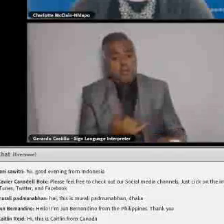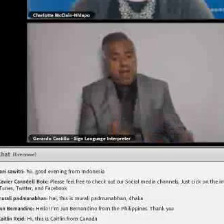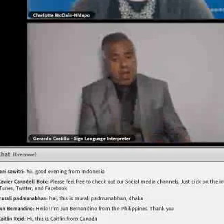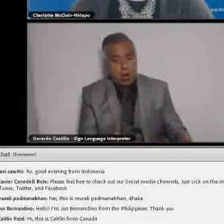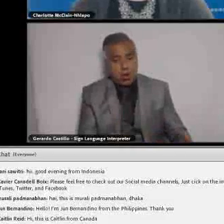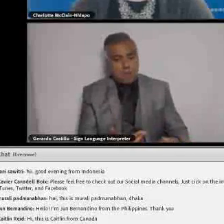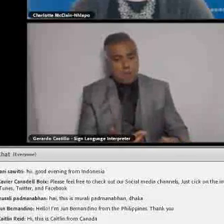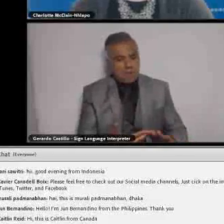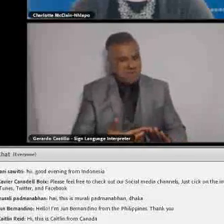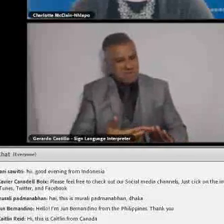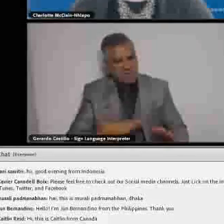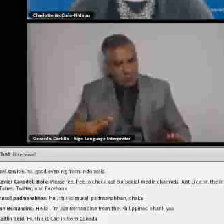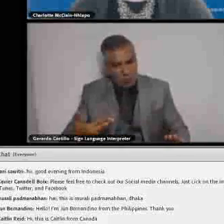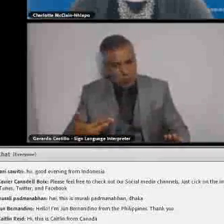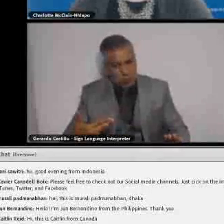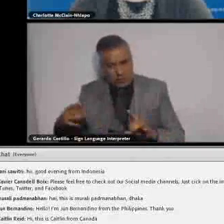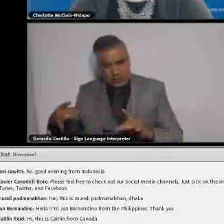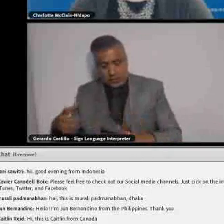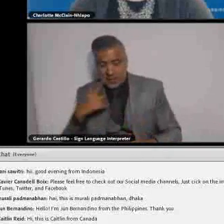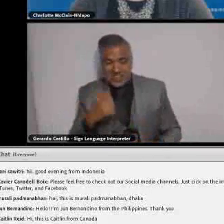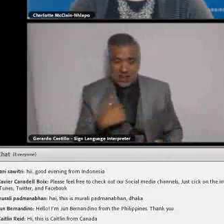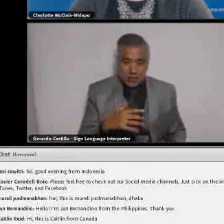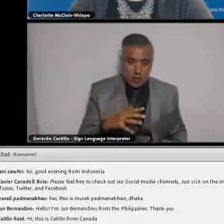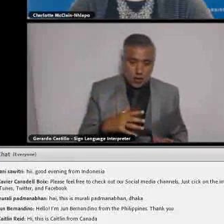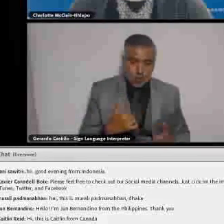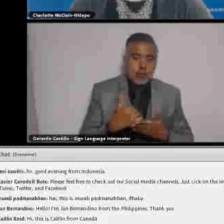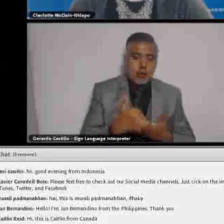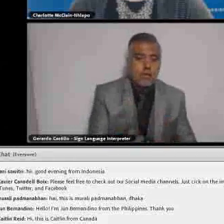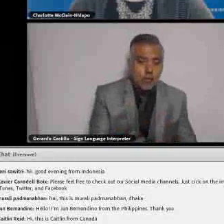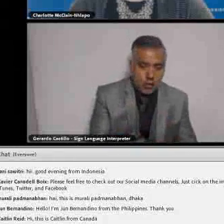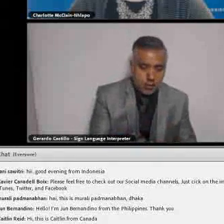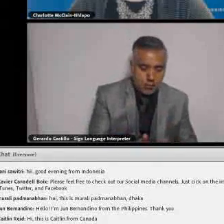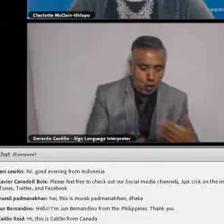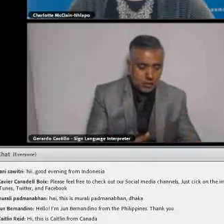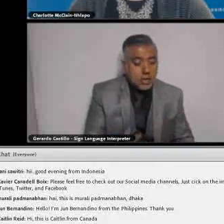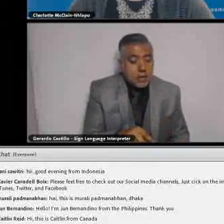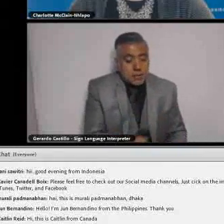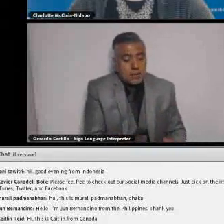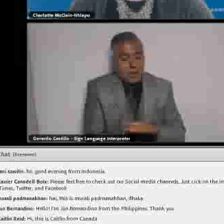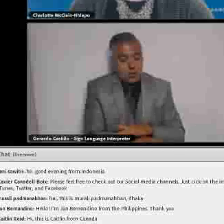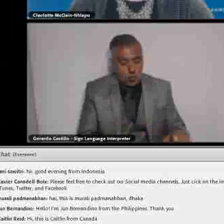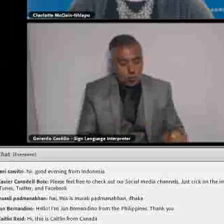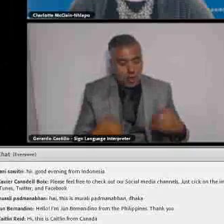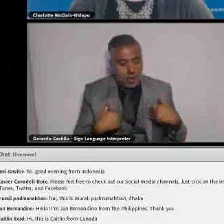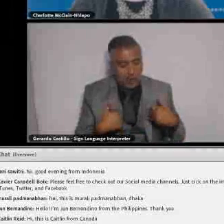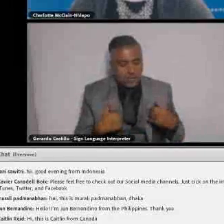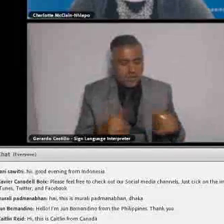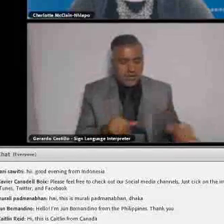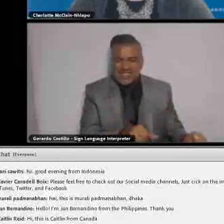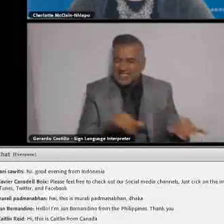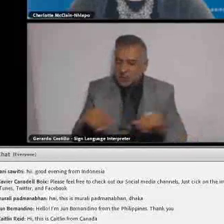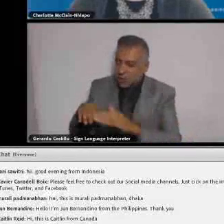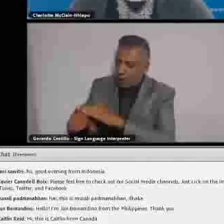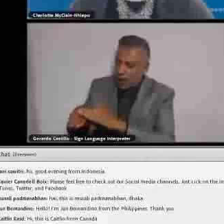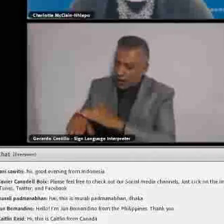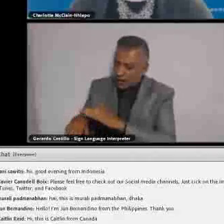disaster event by the recovery process, because they don't have similar